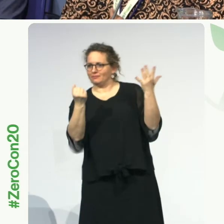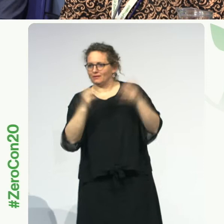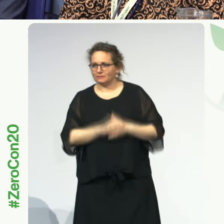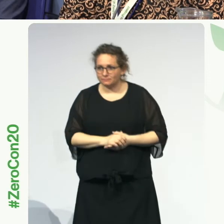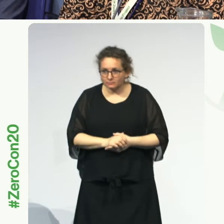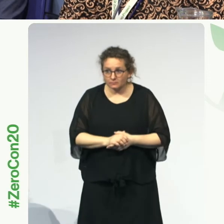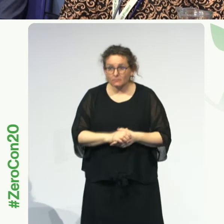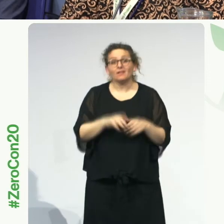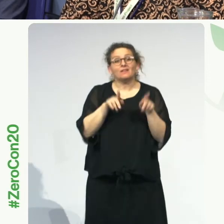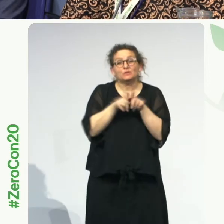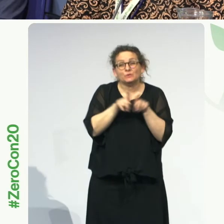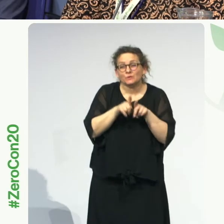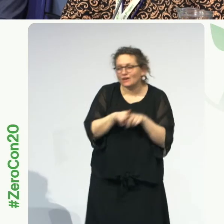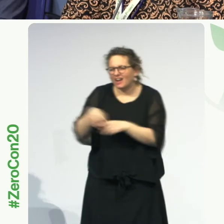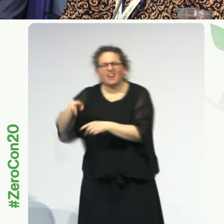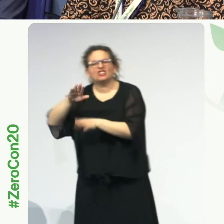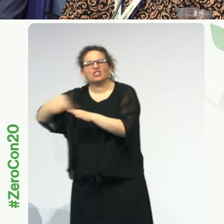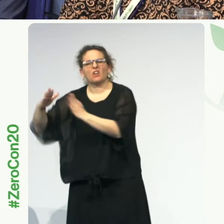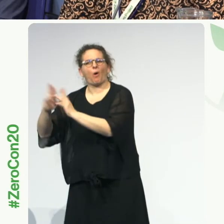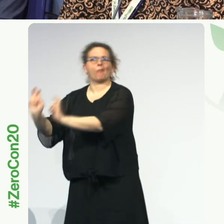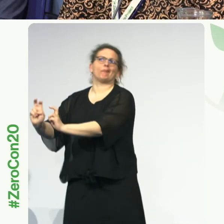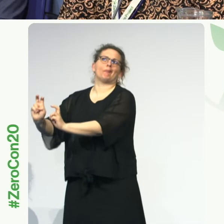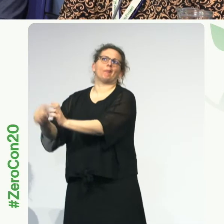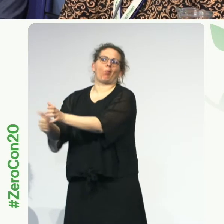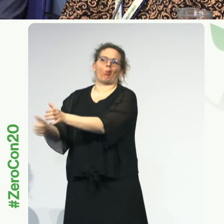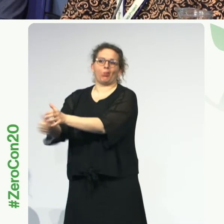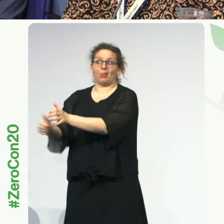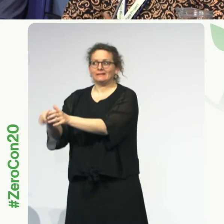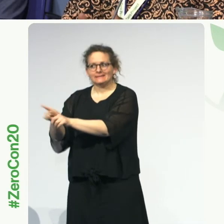out of school. And another success is that